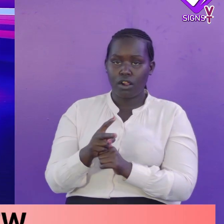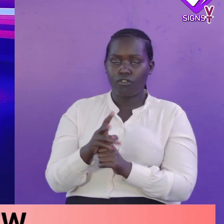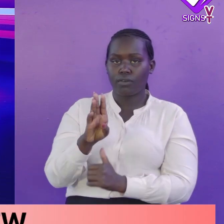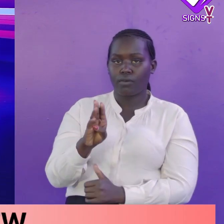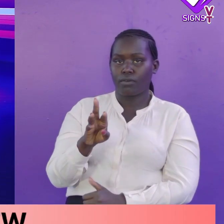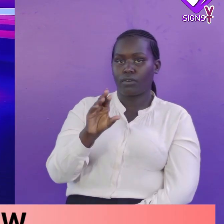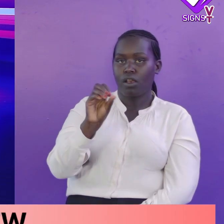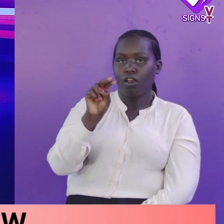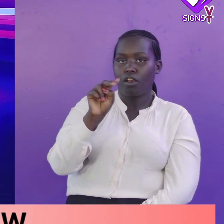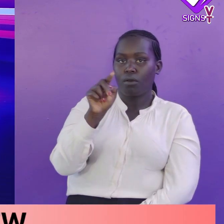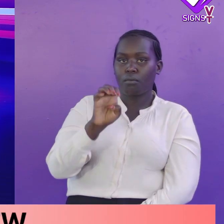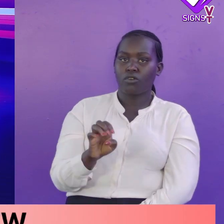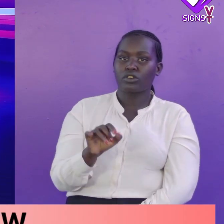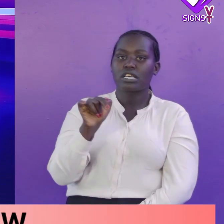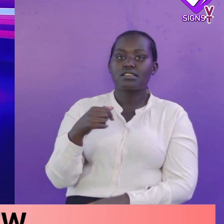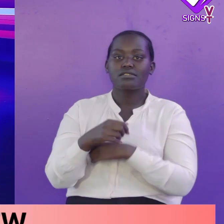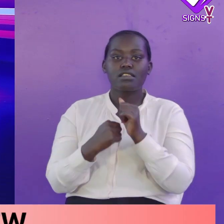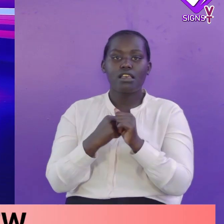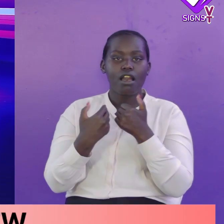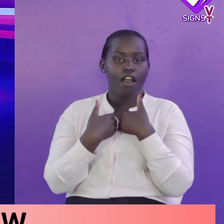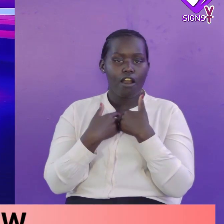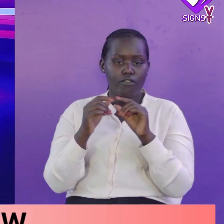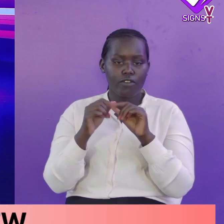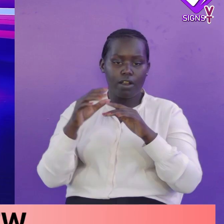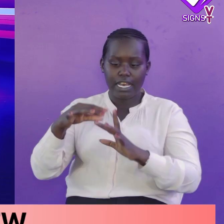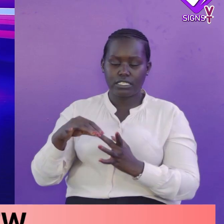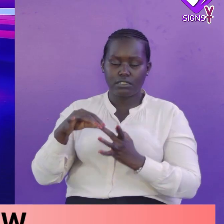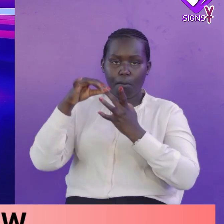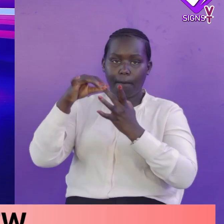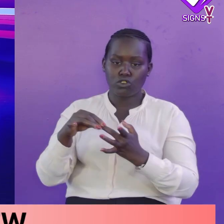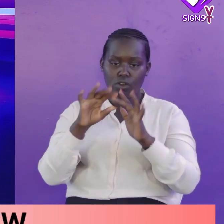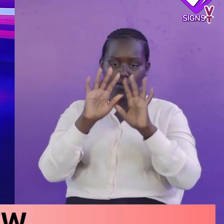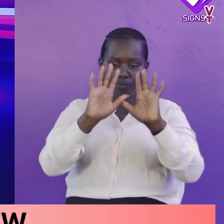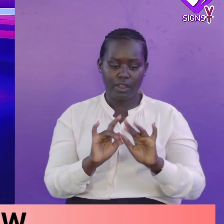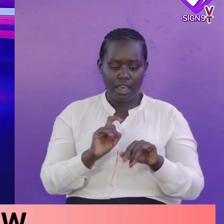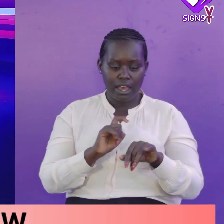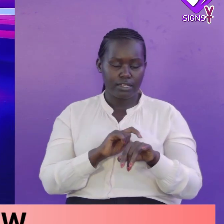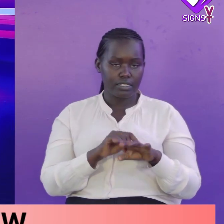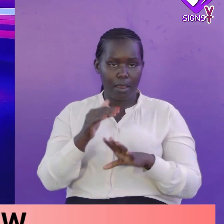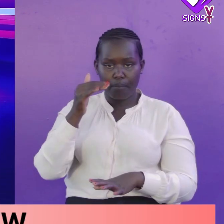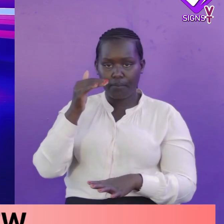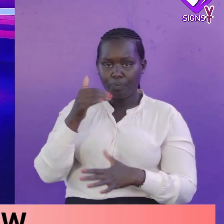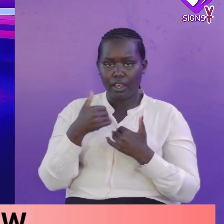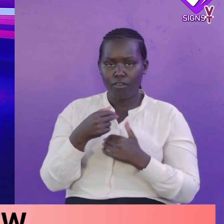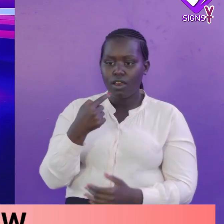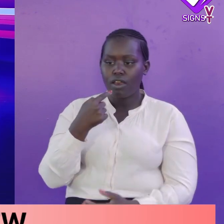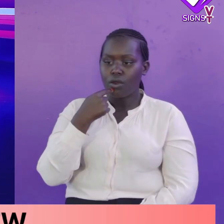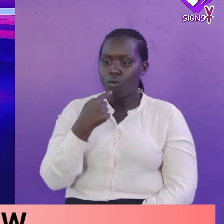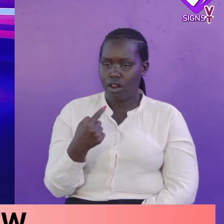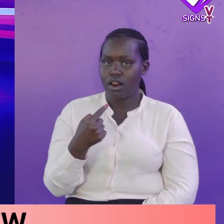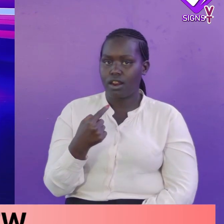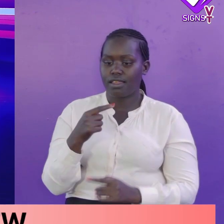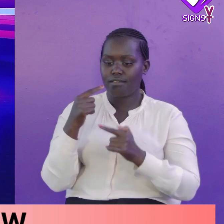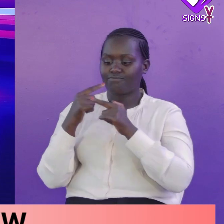this year's games hold special significance as they mark the 100th